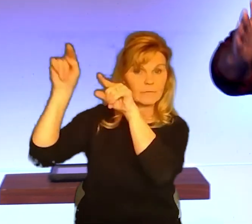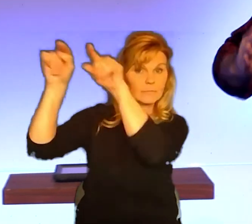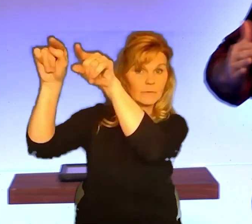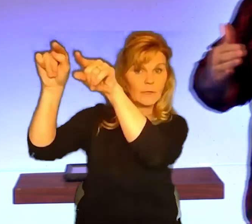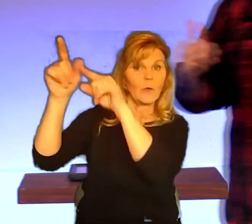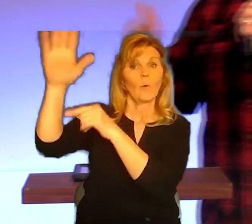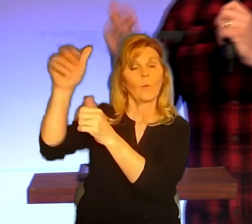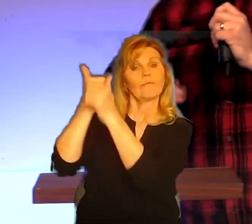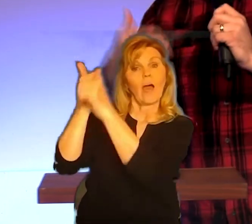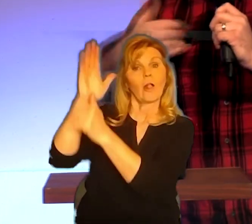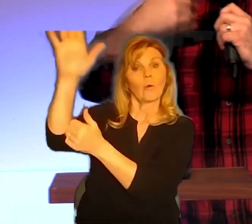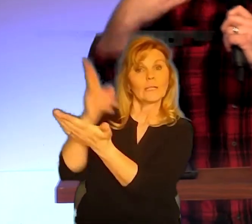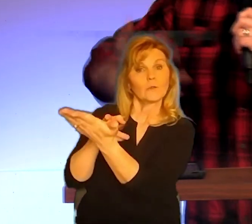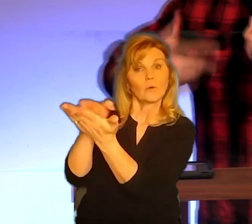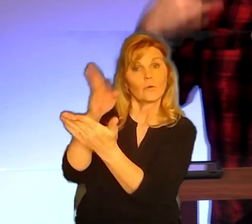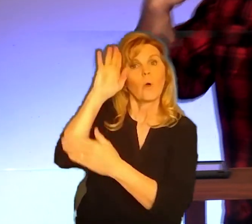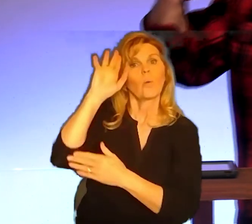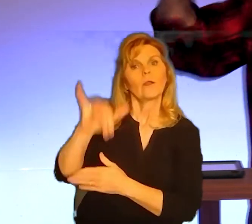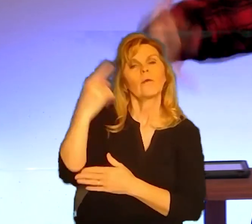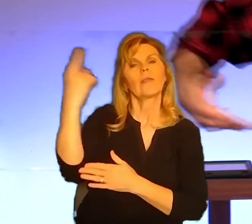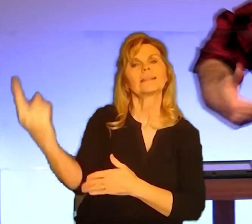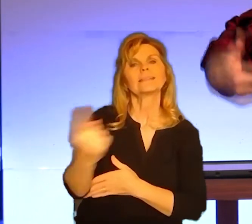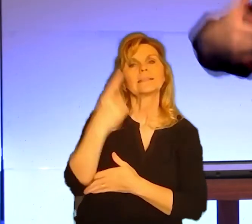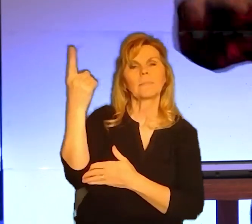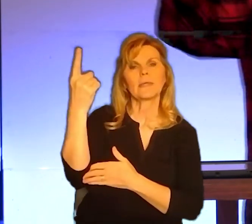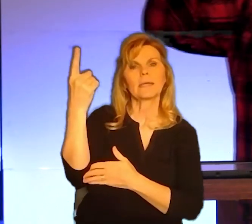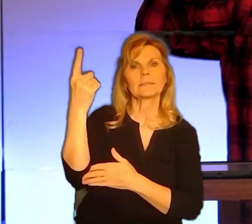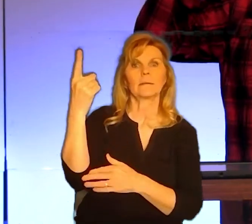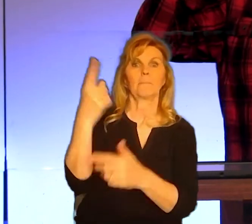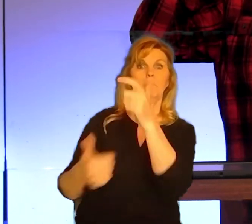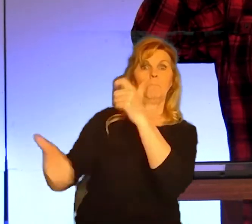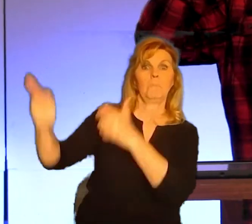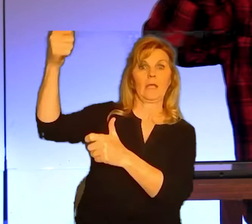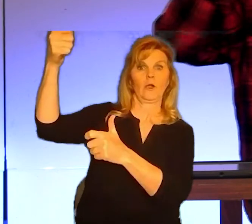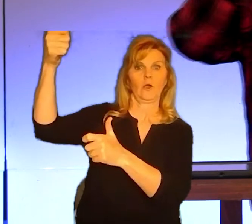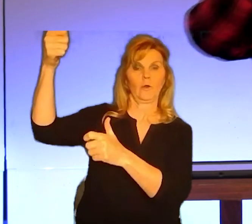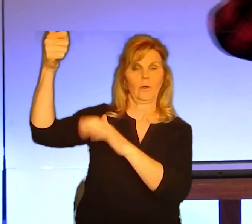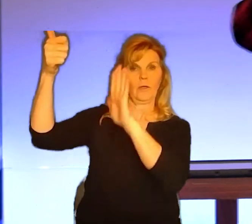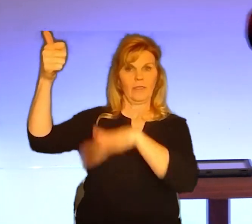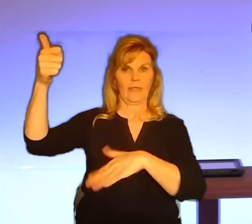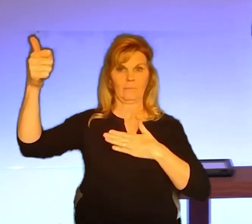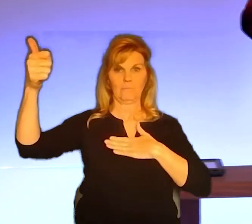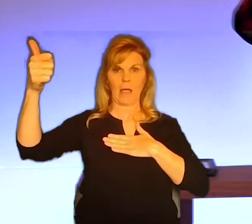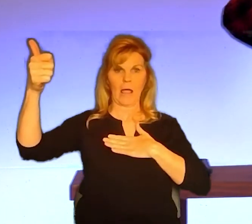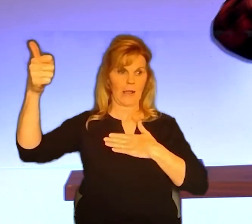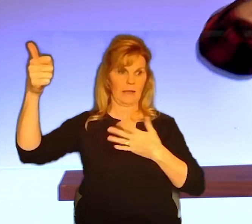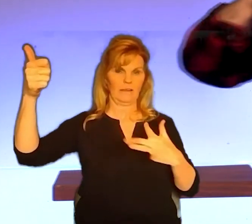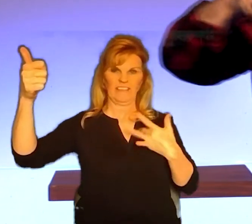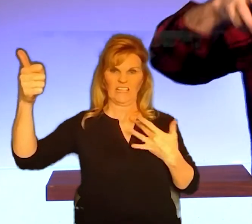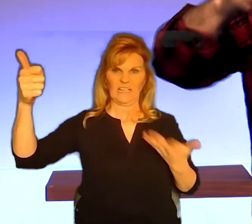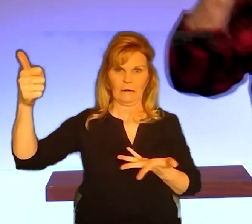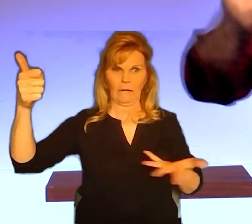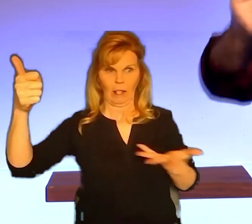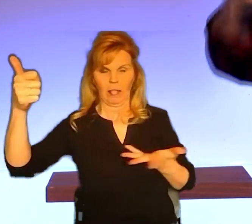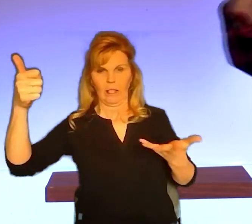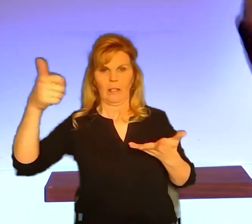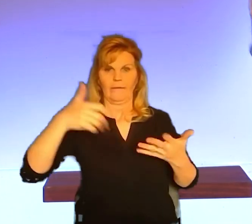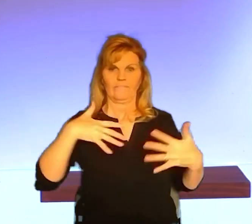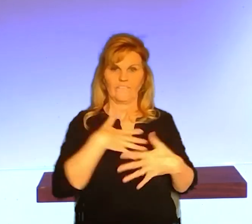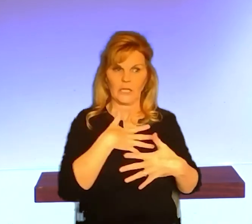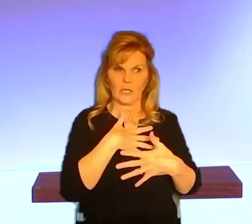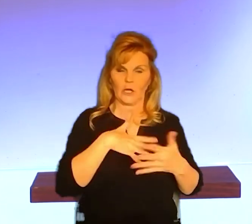God, we know that there's something that's greater. Even if my temporary senses are experiencing